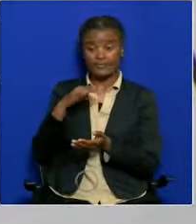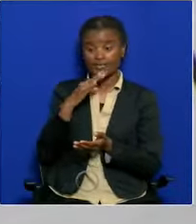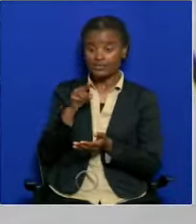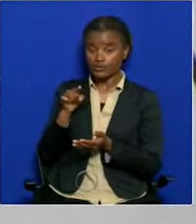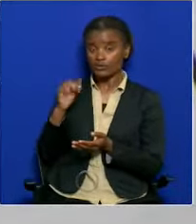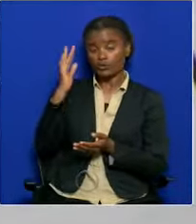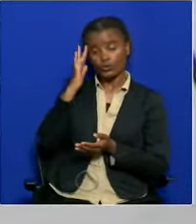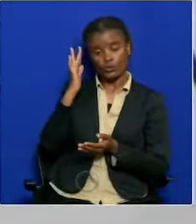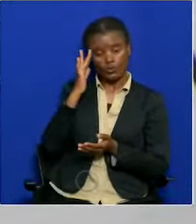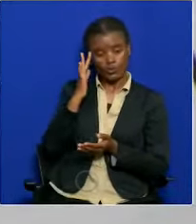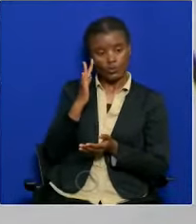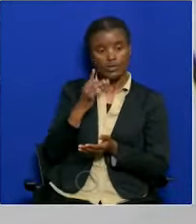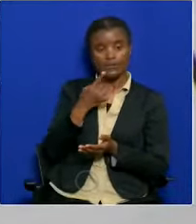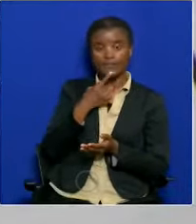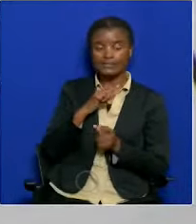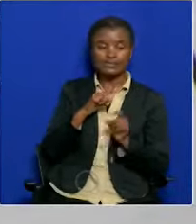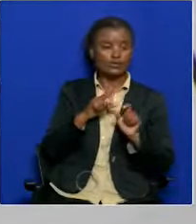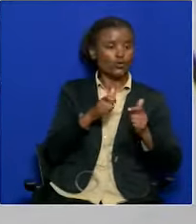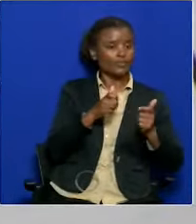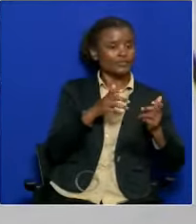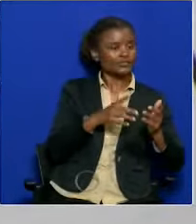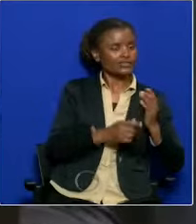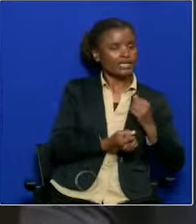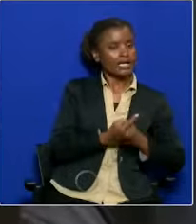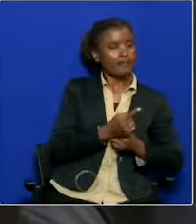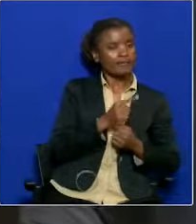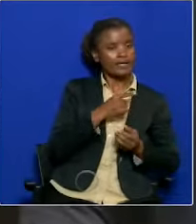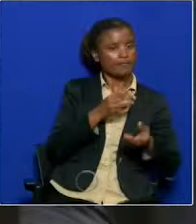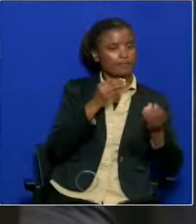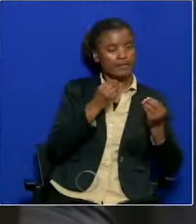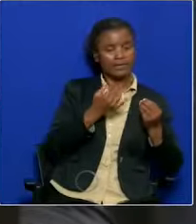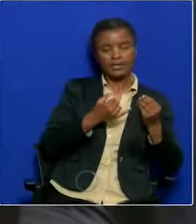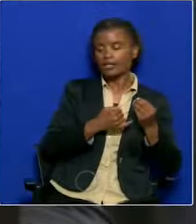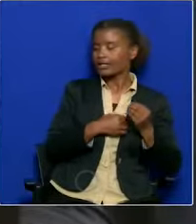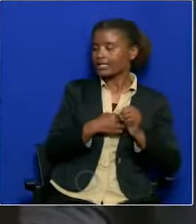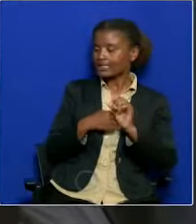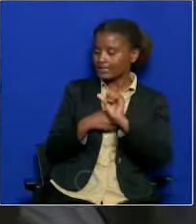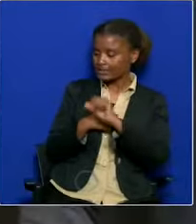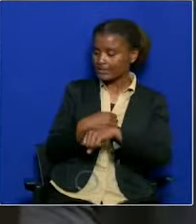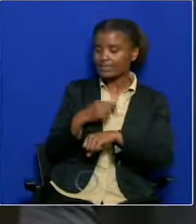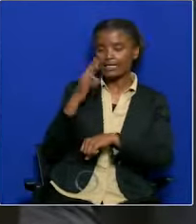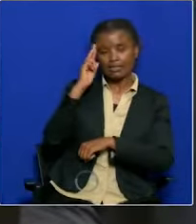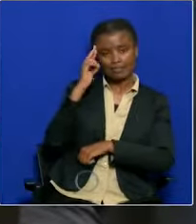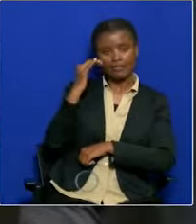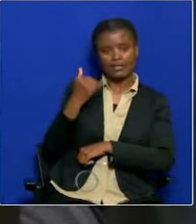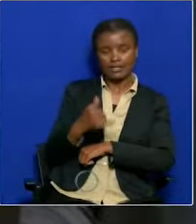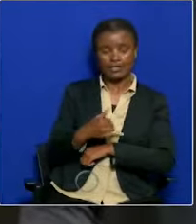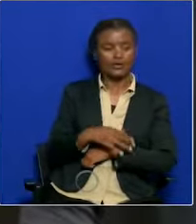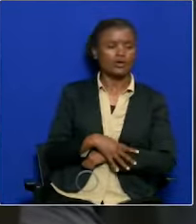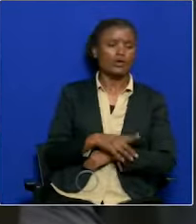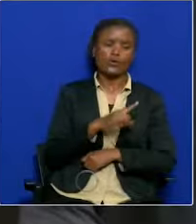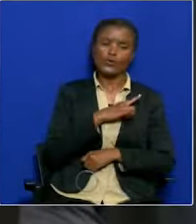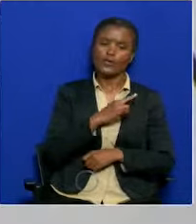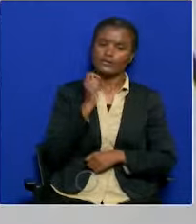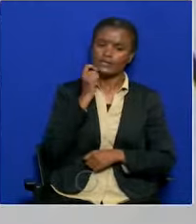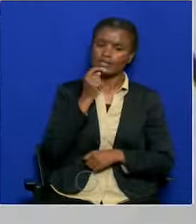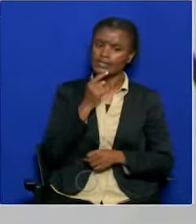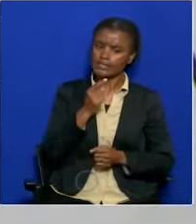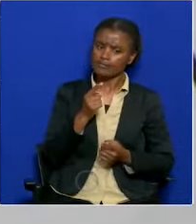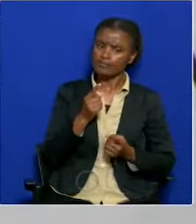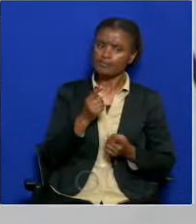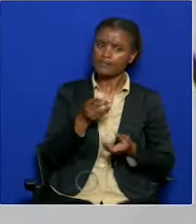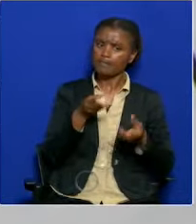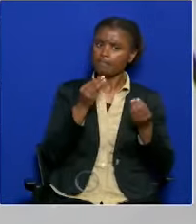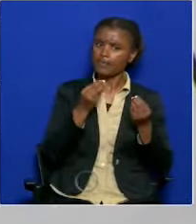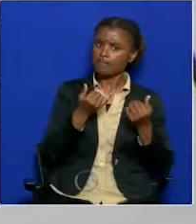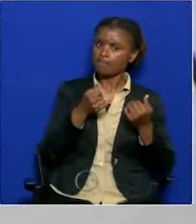this commission here. Yes, I remember now. No, but Because- why did you say you only found out in this commission? Yeah, that- because I didn't see this and